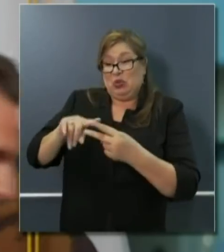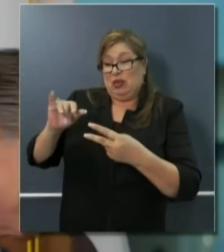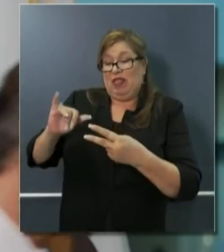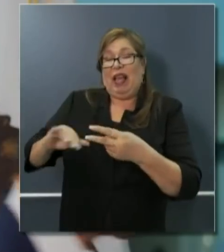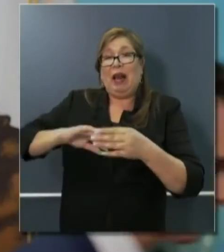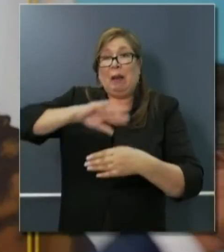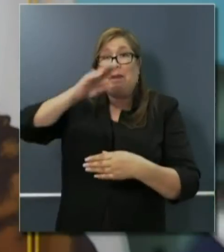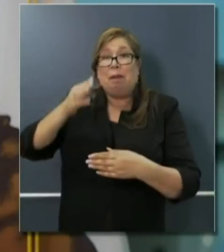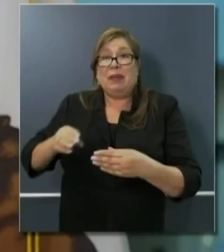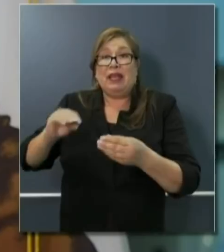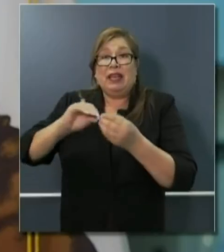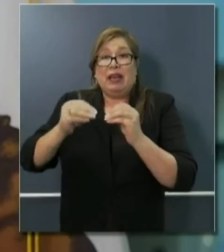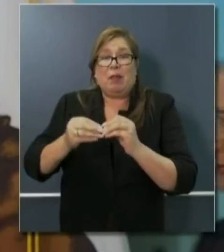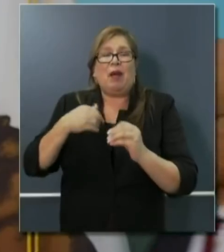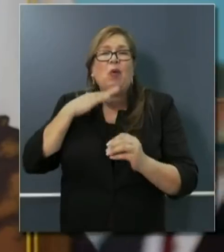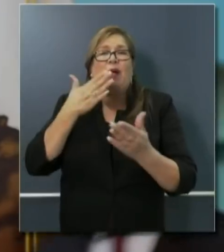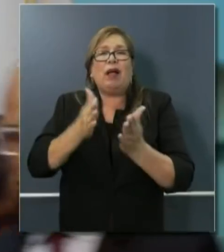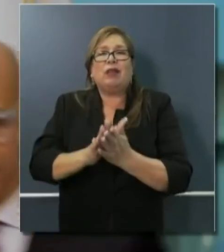number.